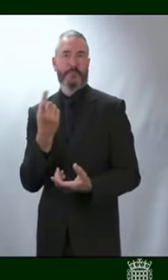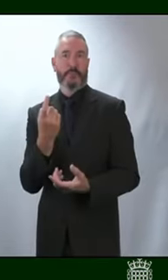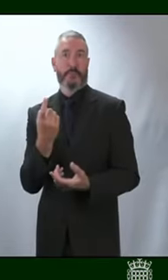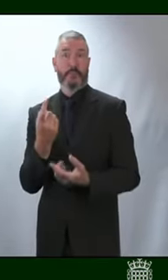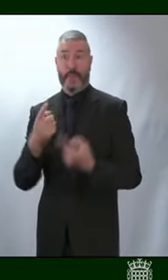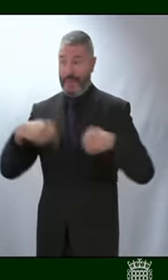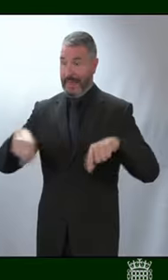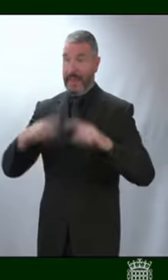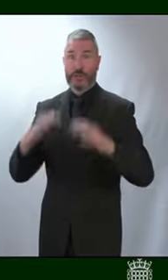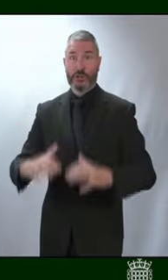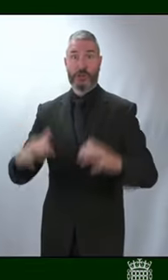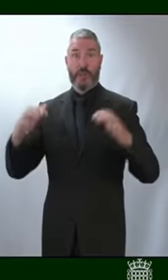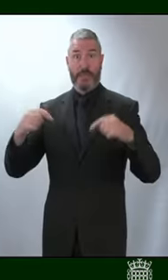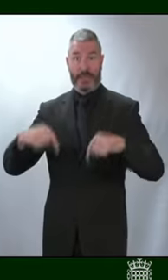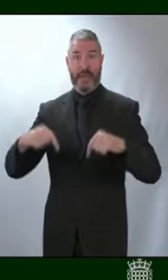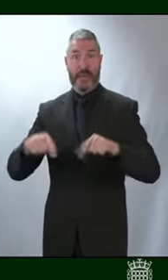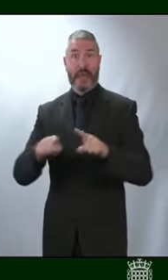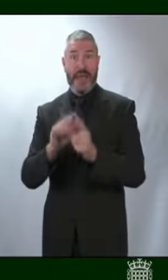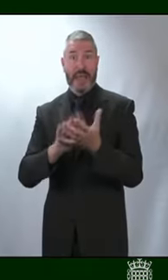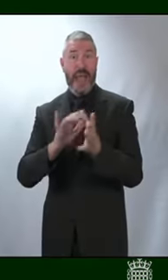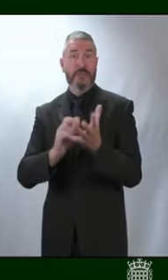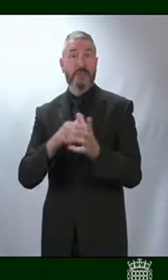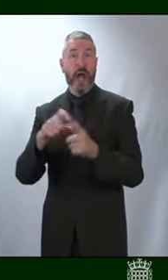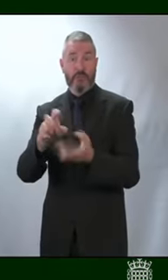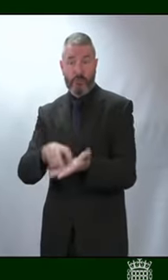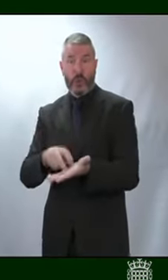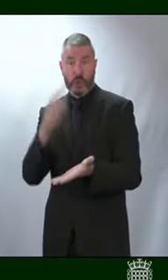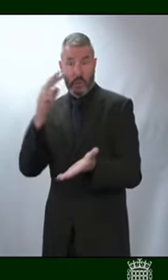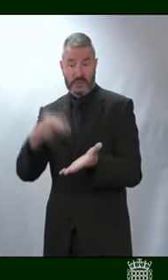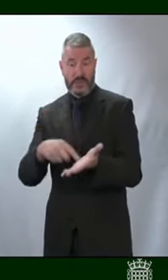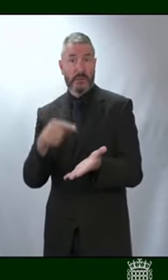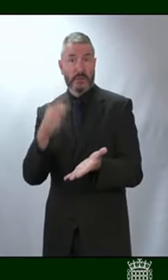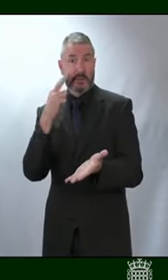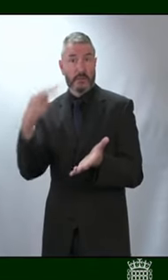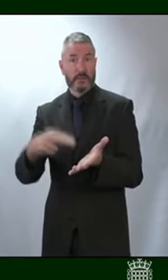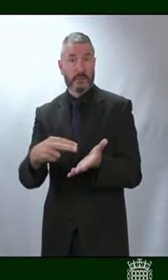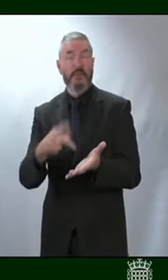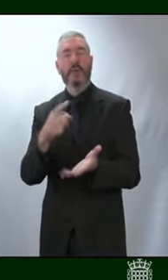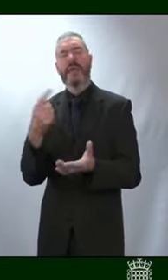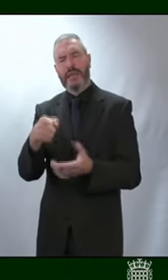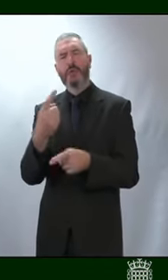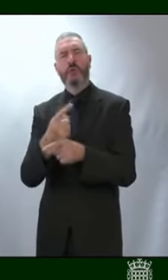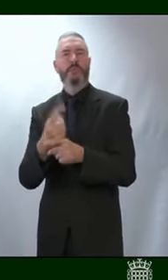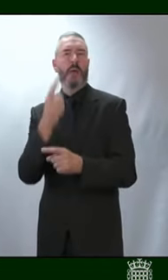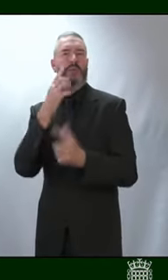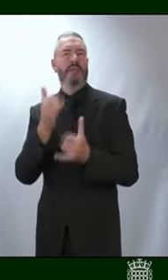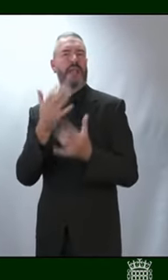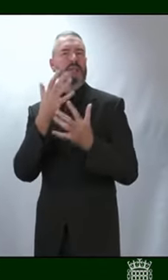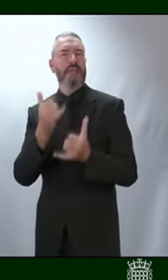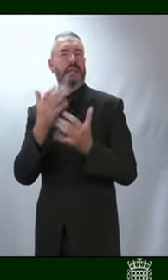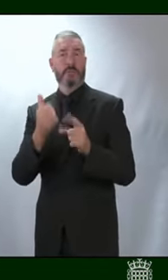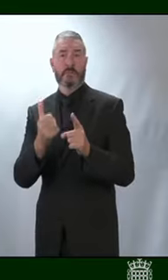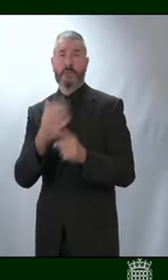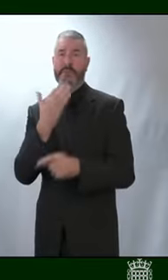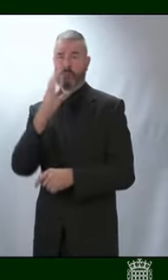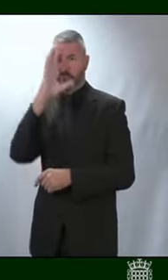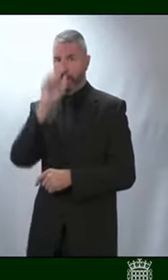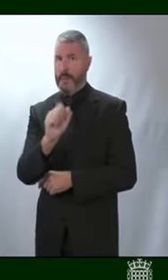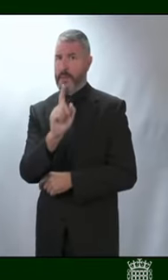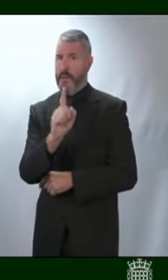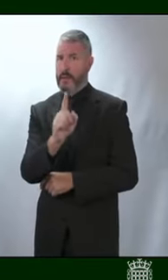chamber, everybody in Rees Hansard will see it. And he talks about testing. Mr. Speaker, can I remind the Prime Minister